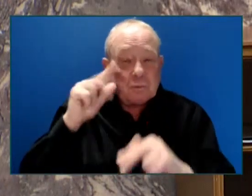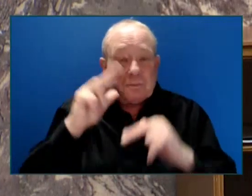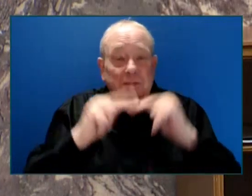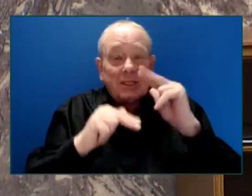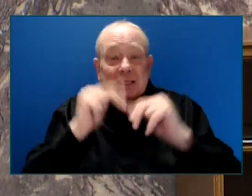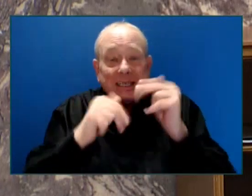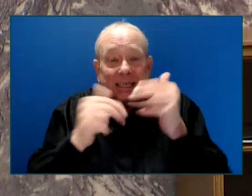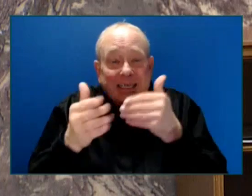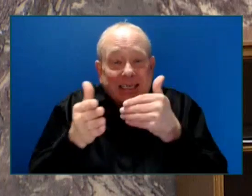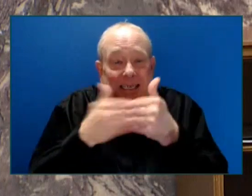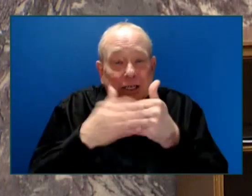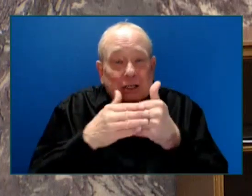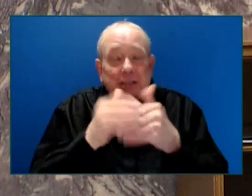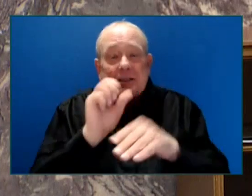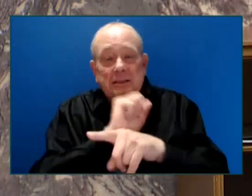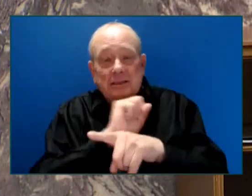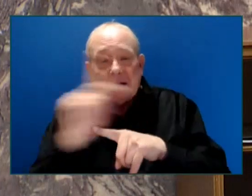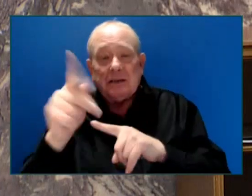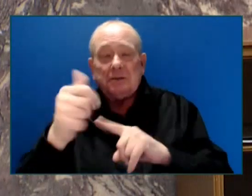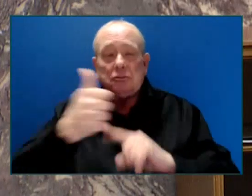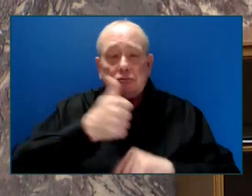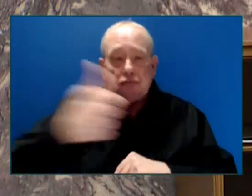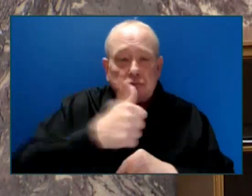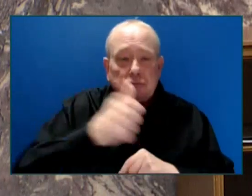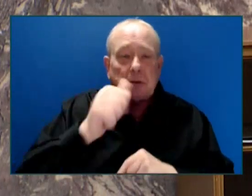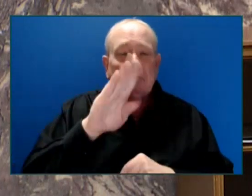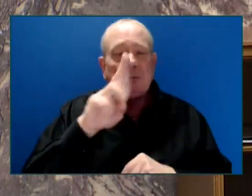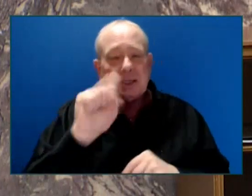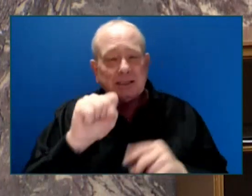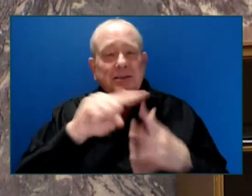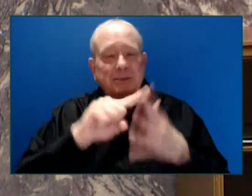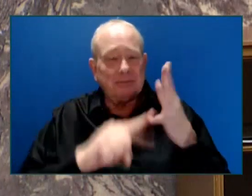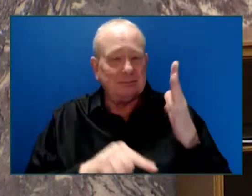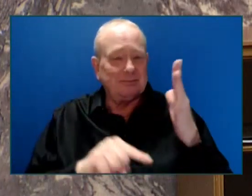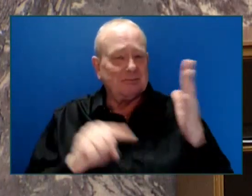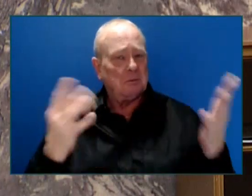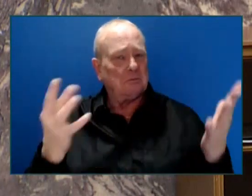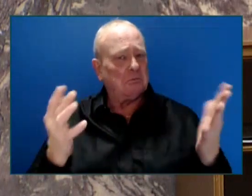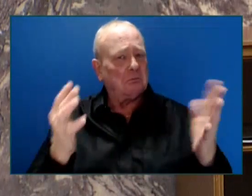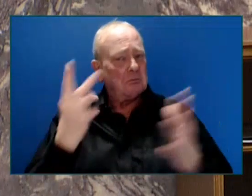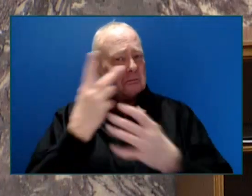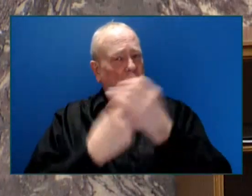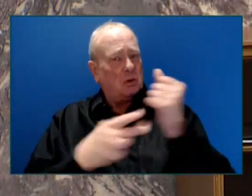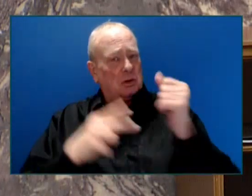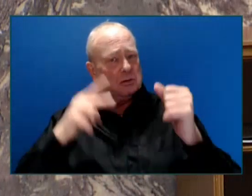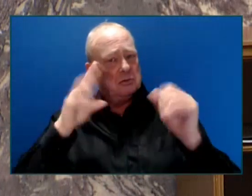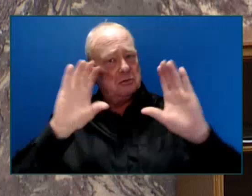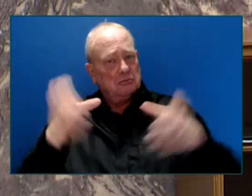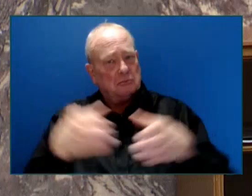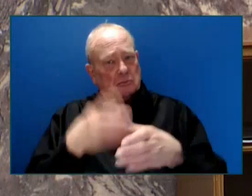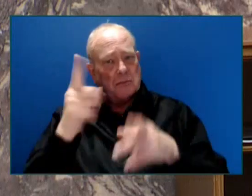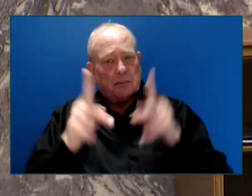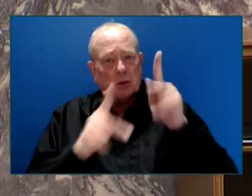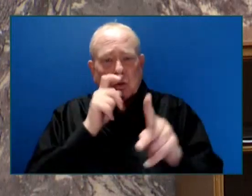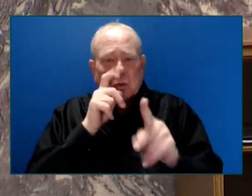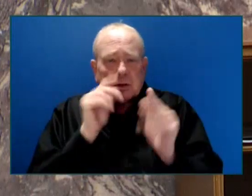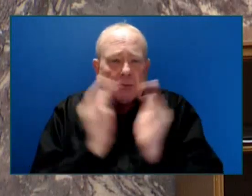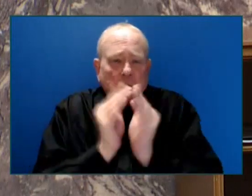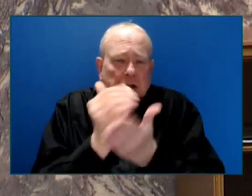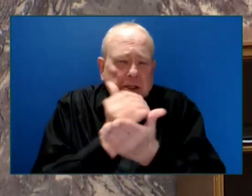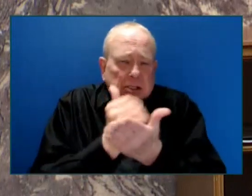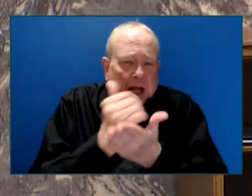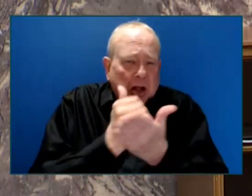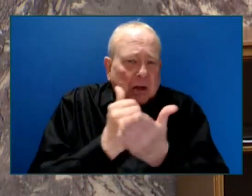included reasonable limits to protect low-income families and deter speculation. This side of the House does not have a problem with